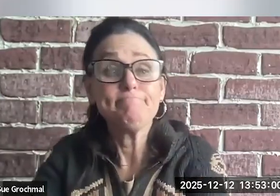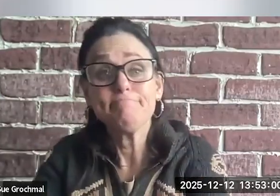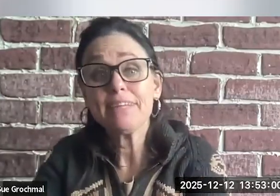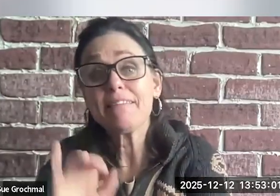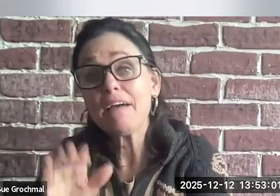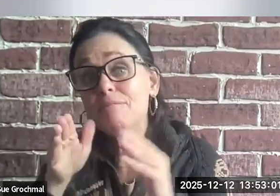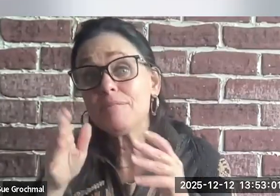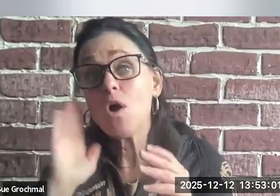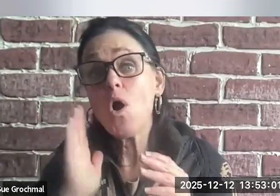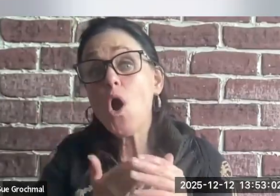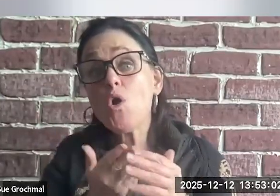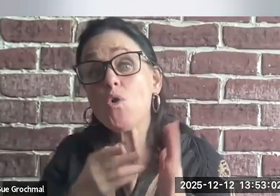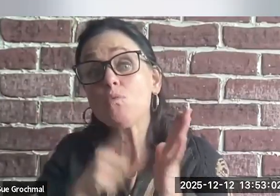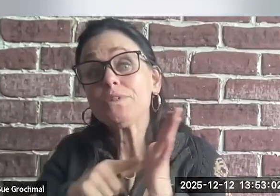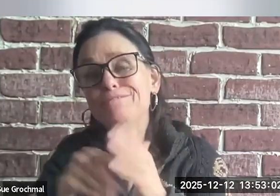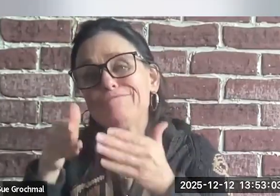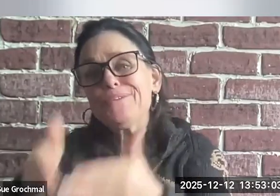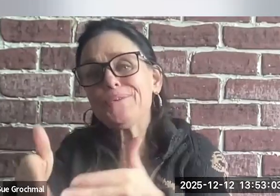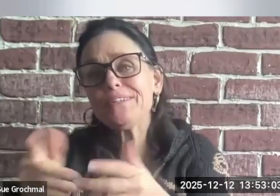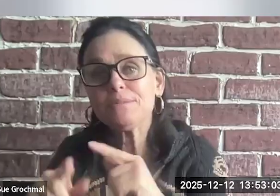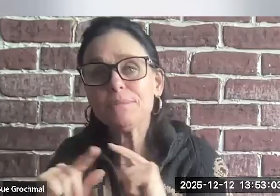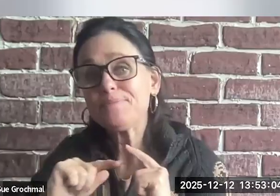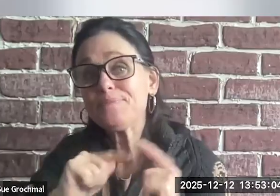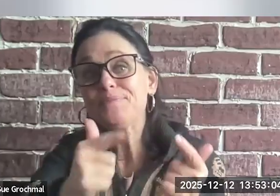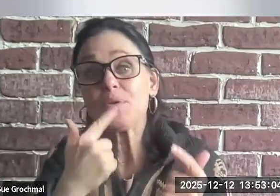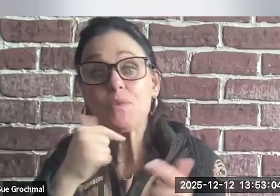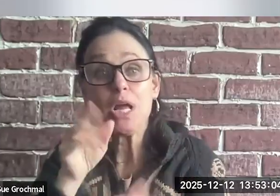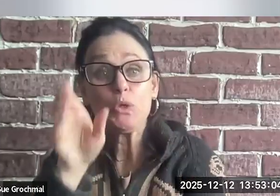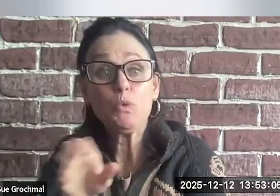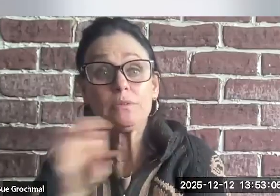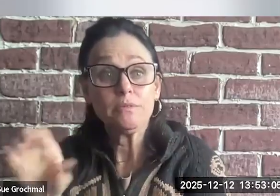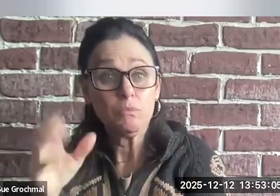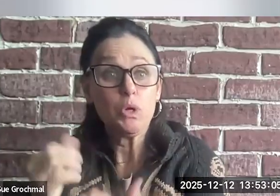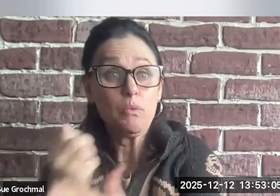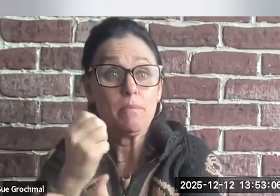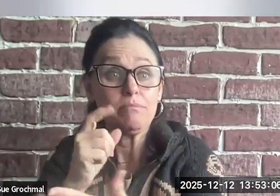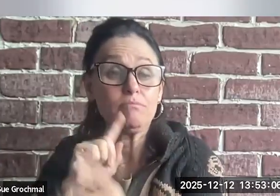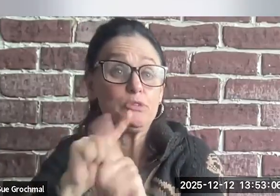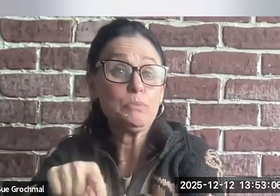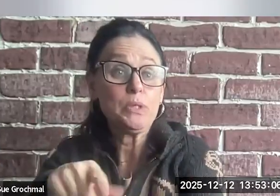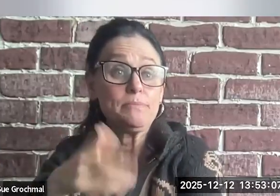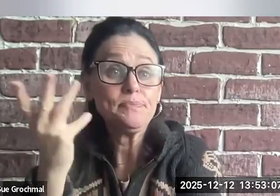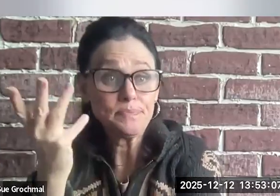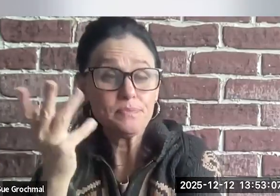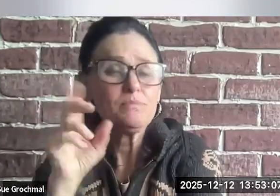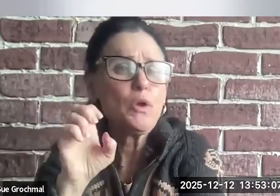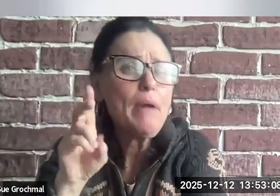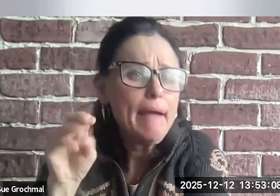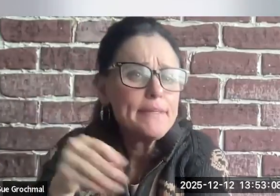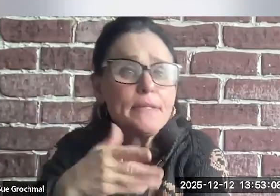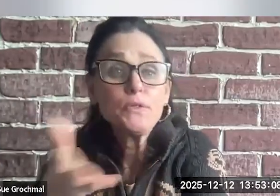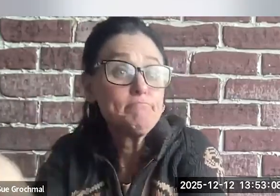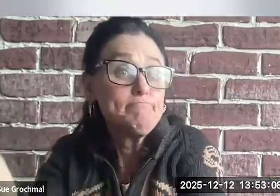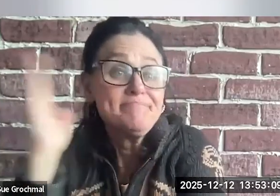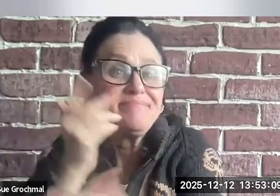our research. But I would pass it on to if the Red Cross would like to respond to that at all, or Evan or anybody